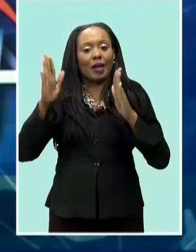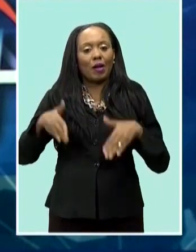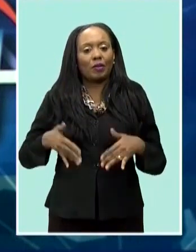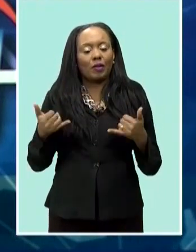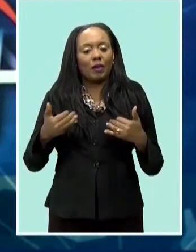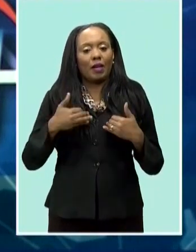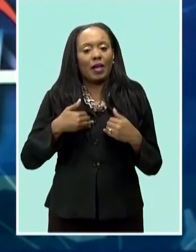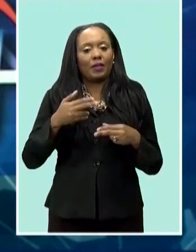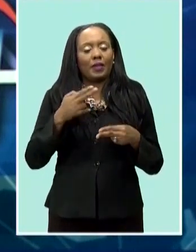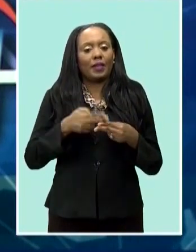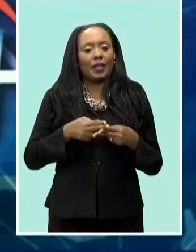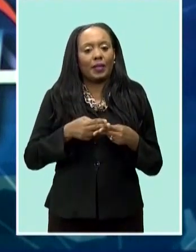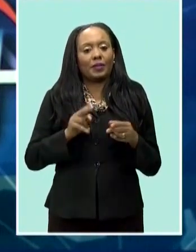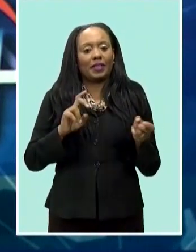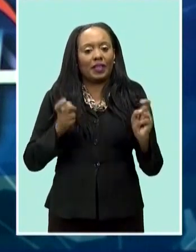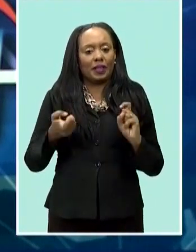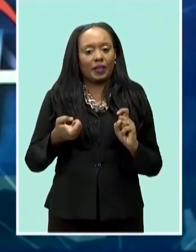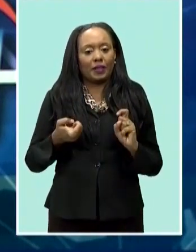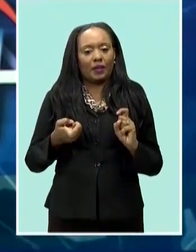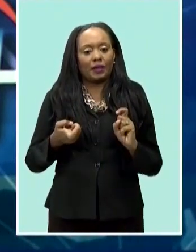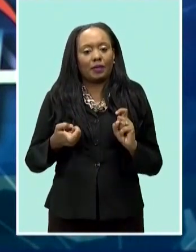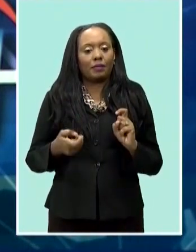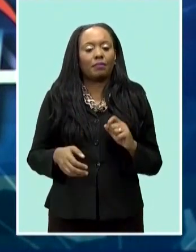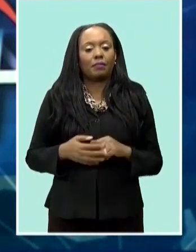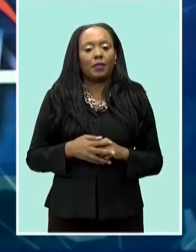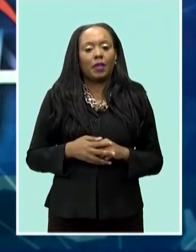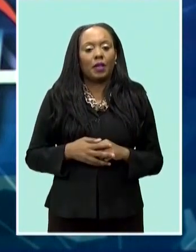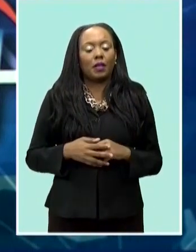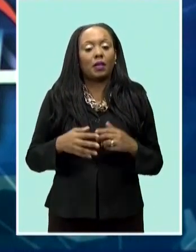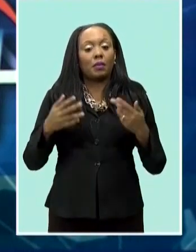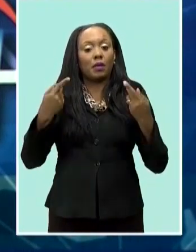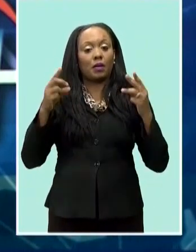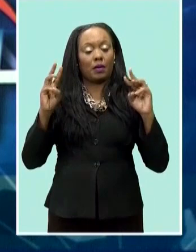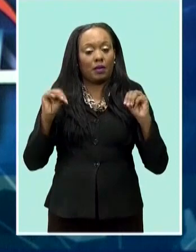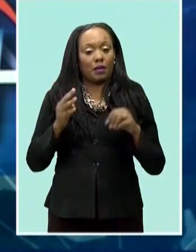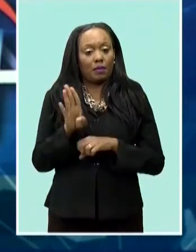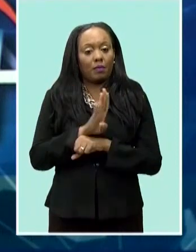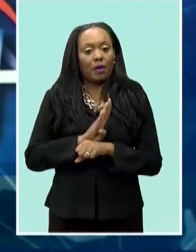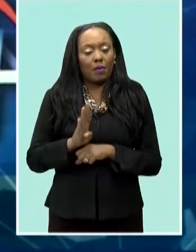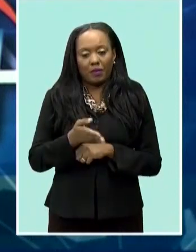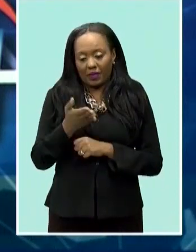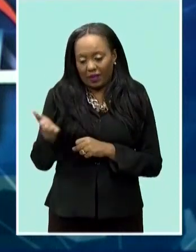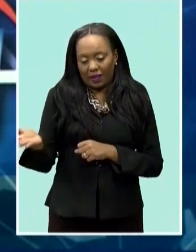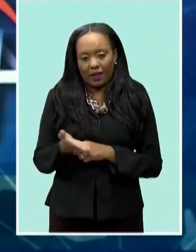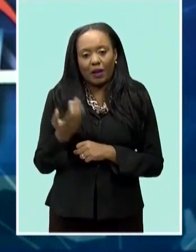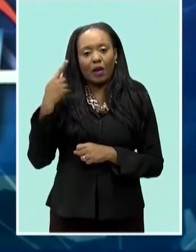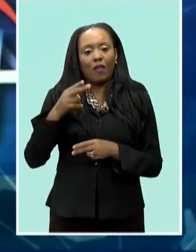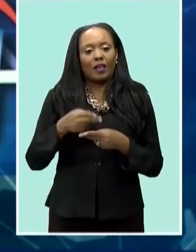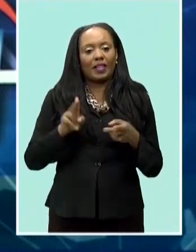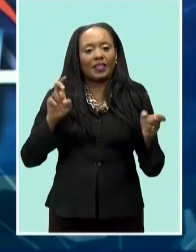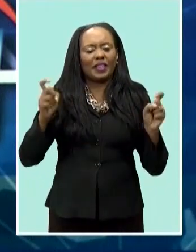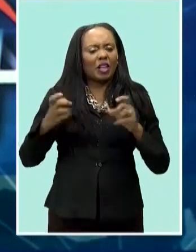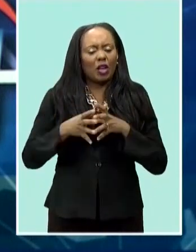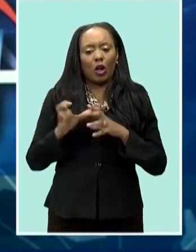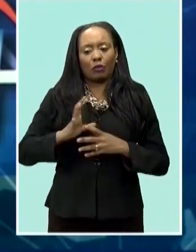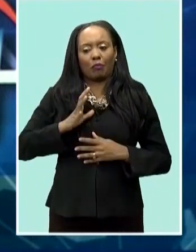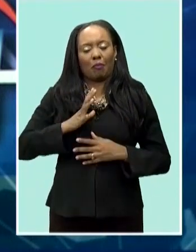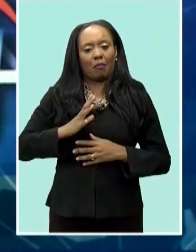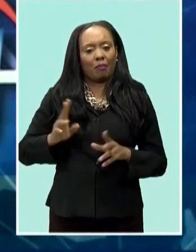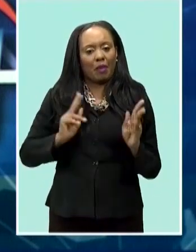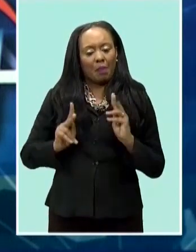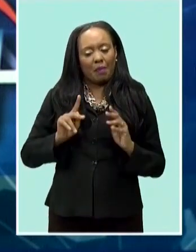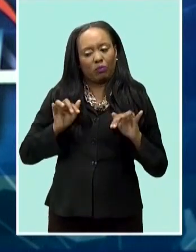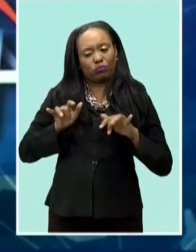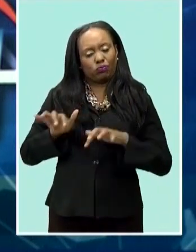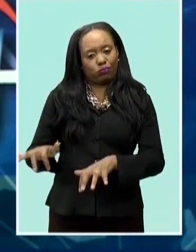two founding fathers. Prime Minister Mia Motley was among journalists, media practitioners, and dignitaries who turned out for